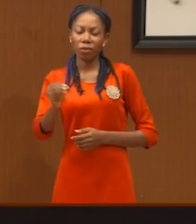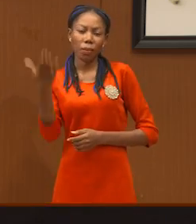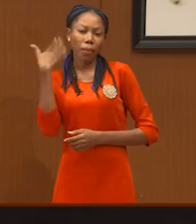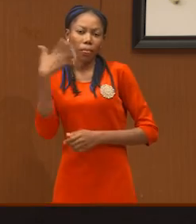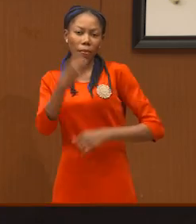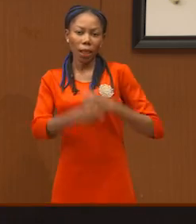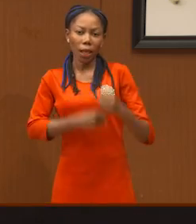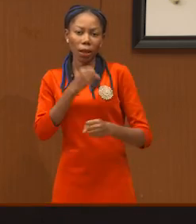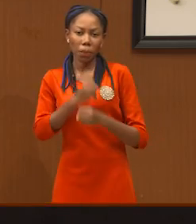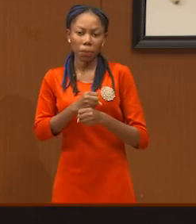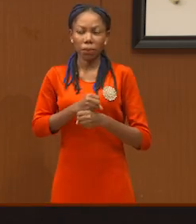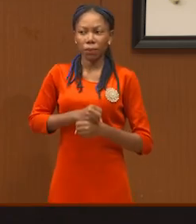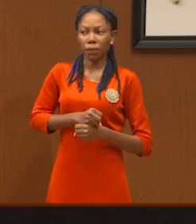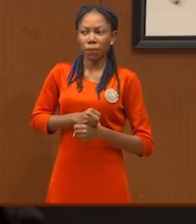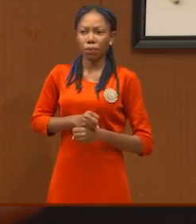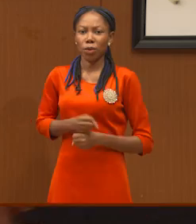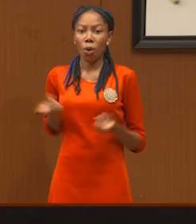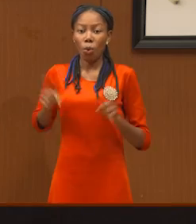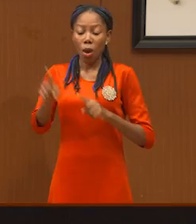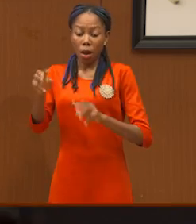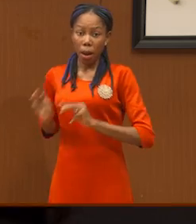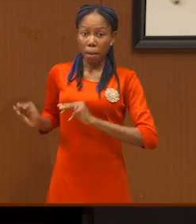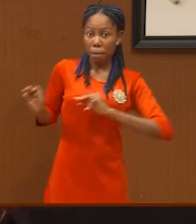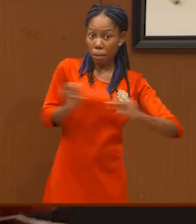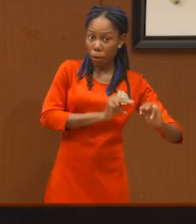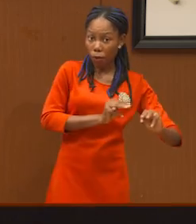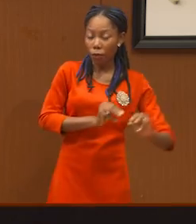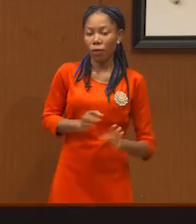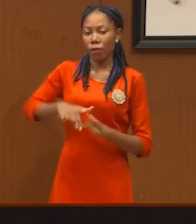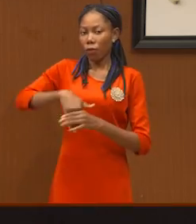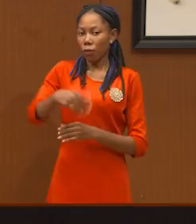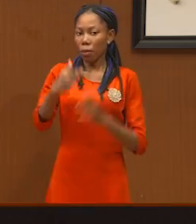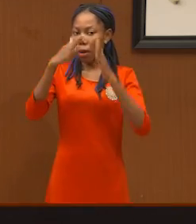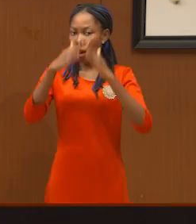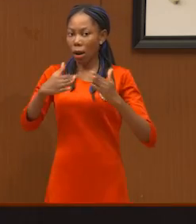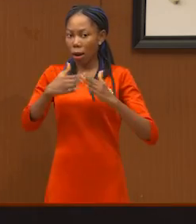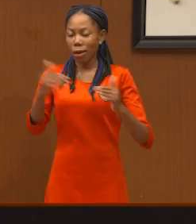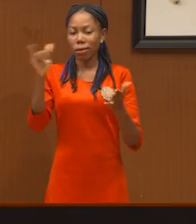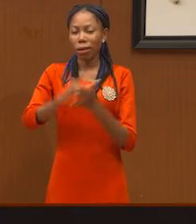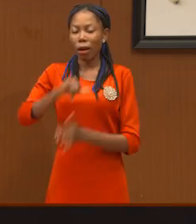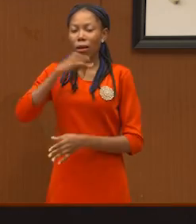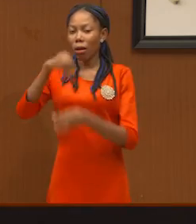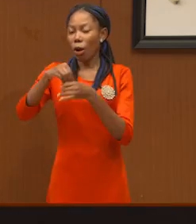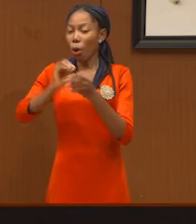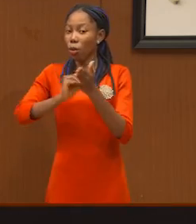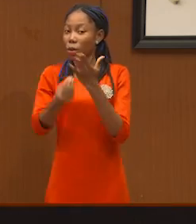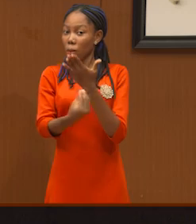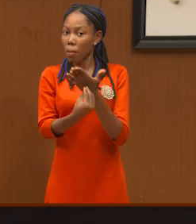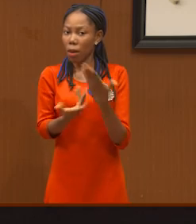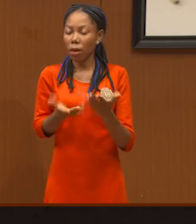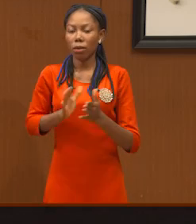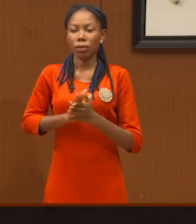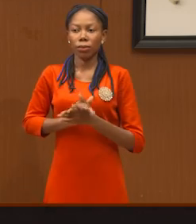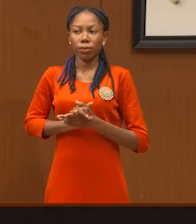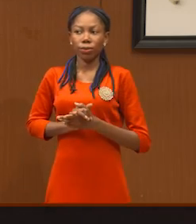year, we had to evacuate. We just didn't move. And that was in October last year that we left his apartment